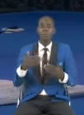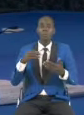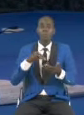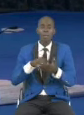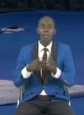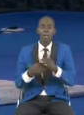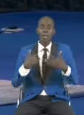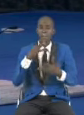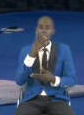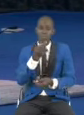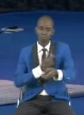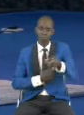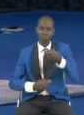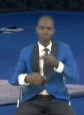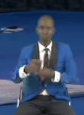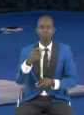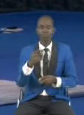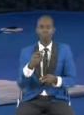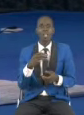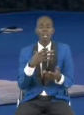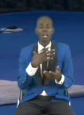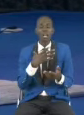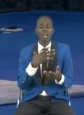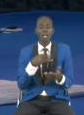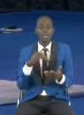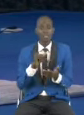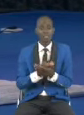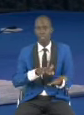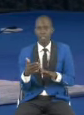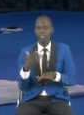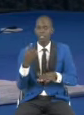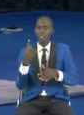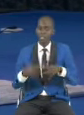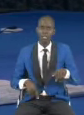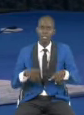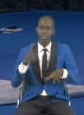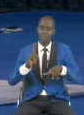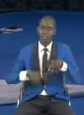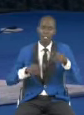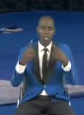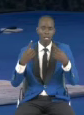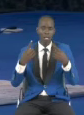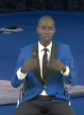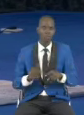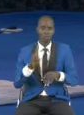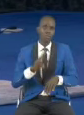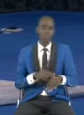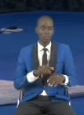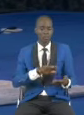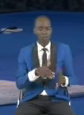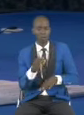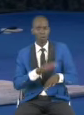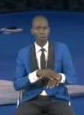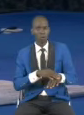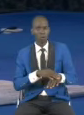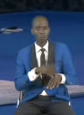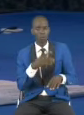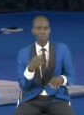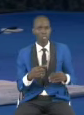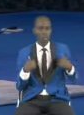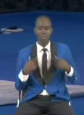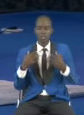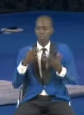that death cannot take place two times on the animal, on the Israelite. That's why